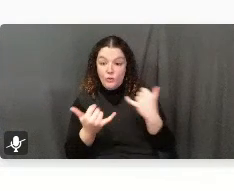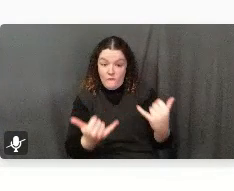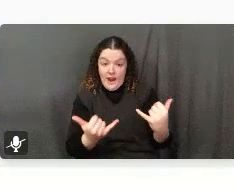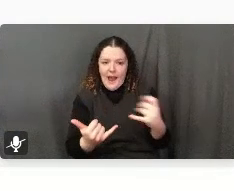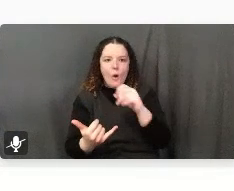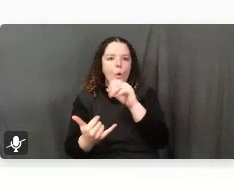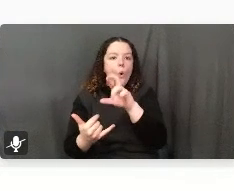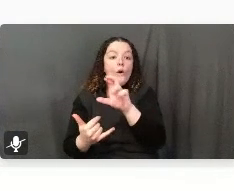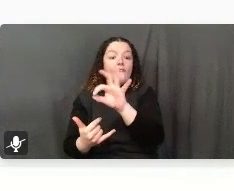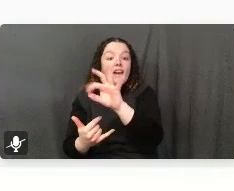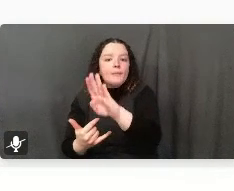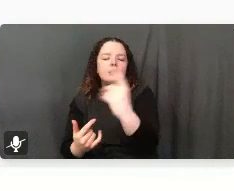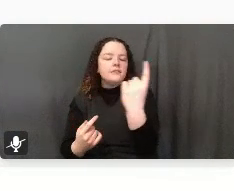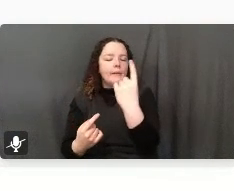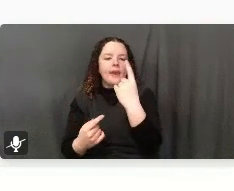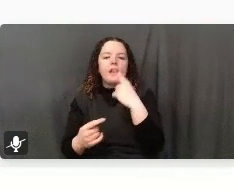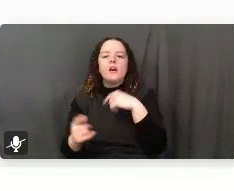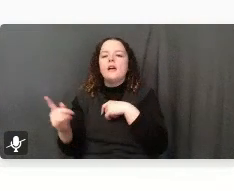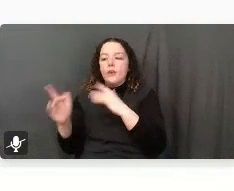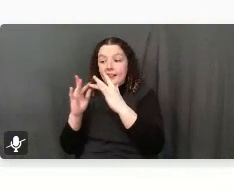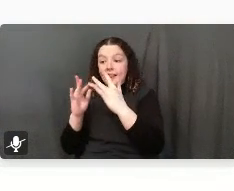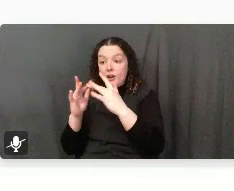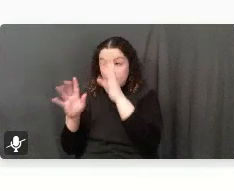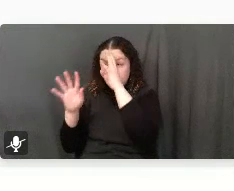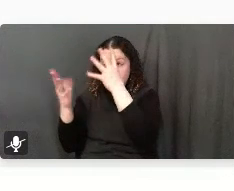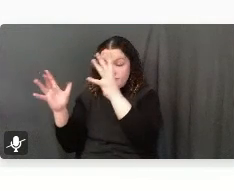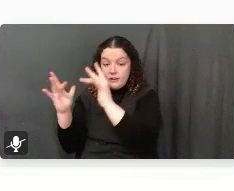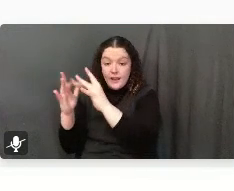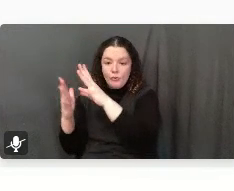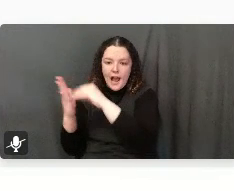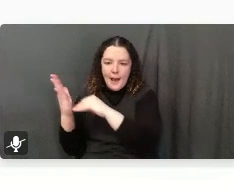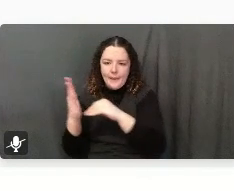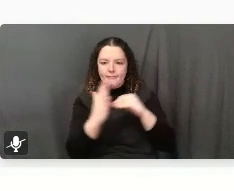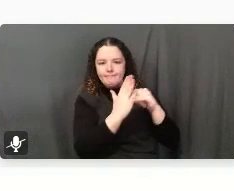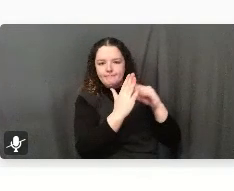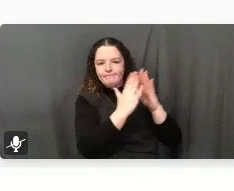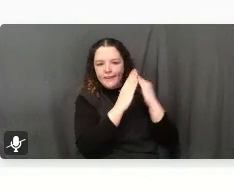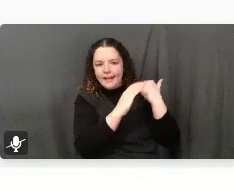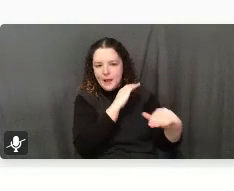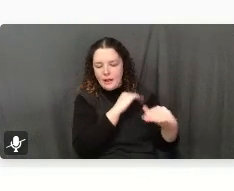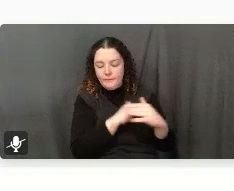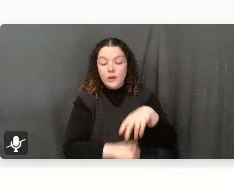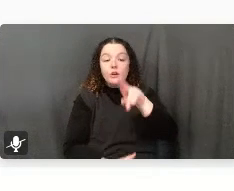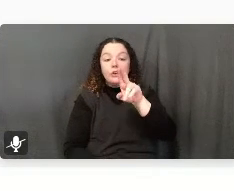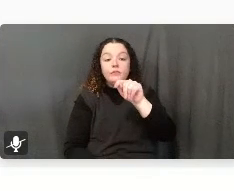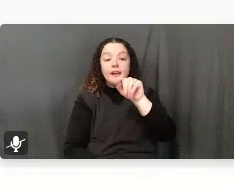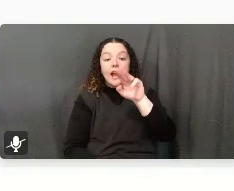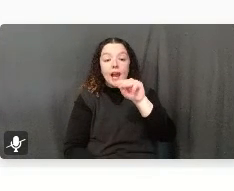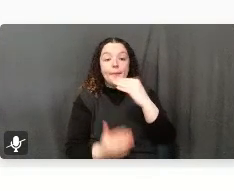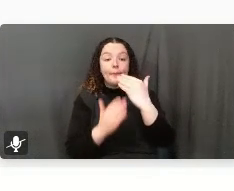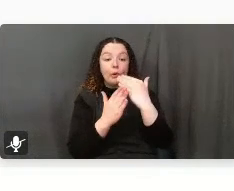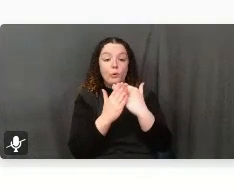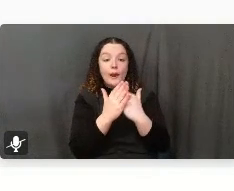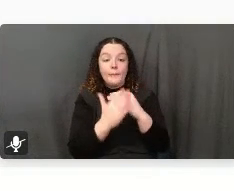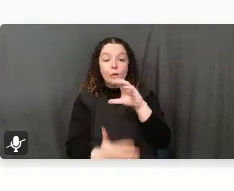that, yes, you can just copy in those emails. Now the UTM parameter codes, if it's not going to your website,